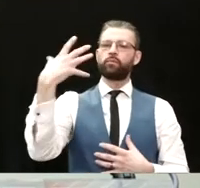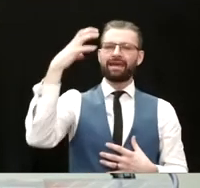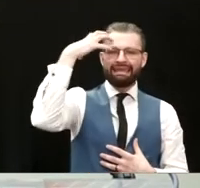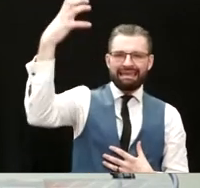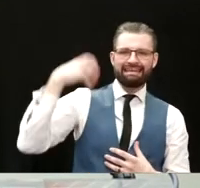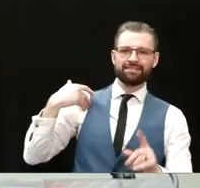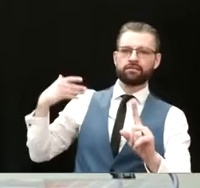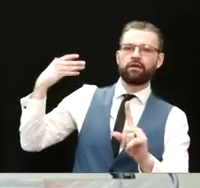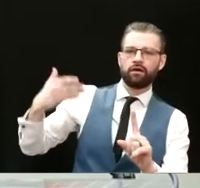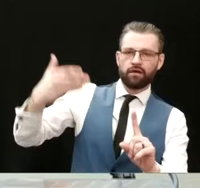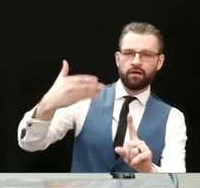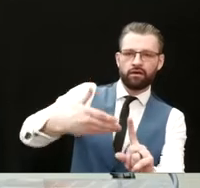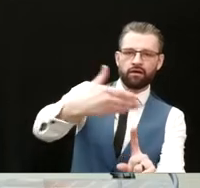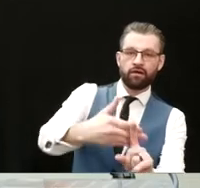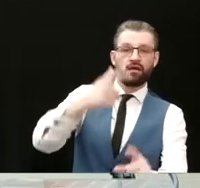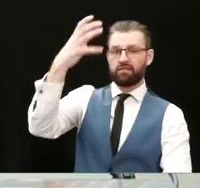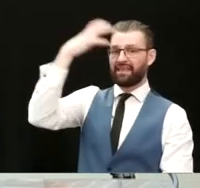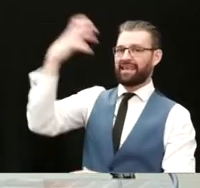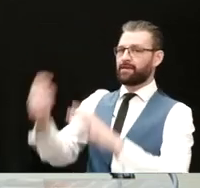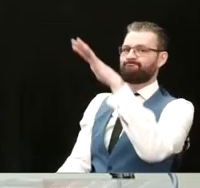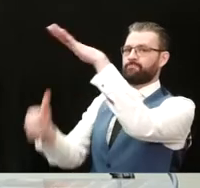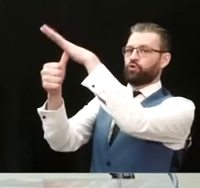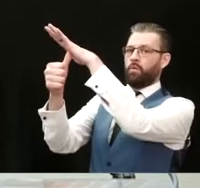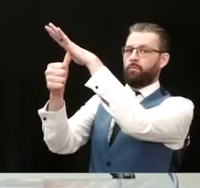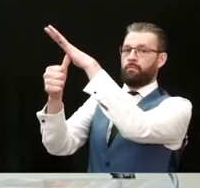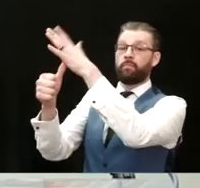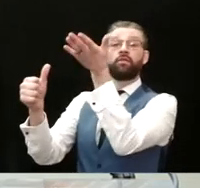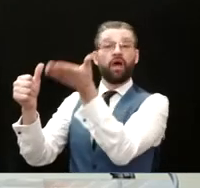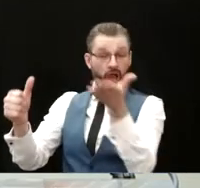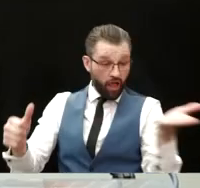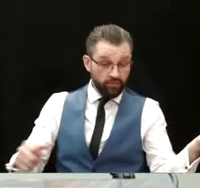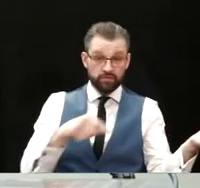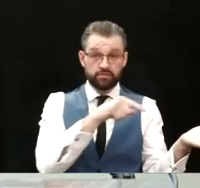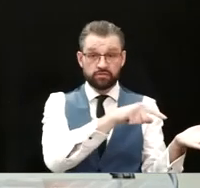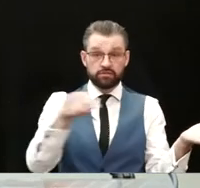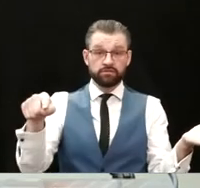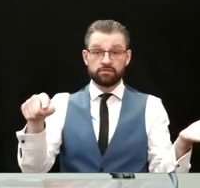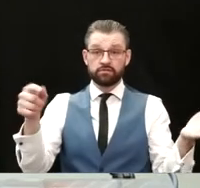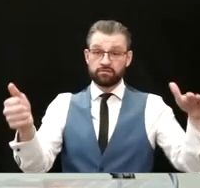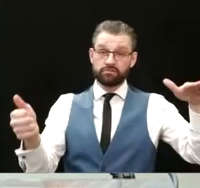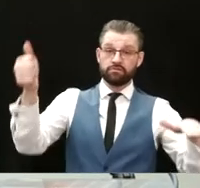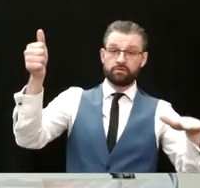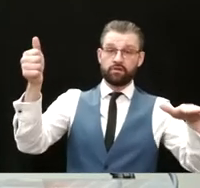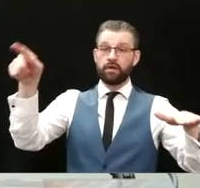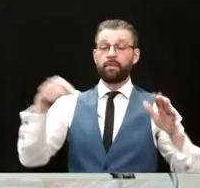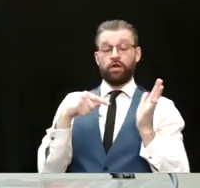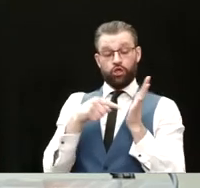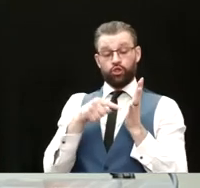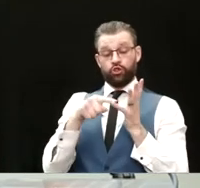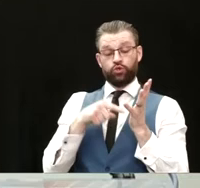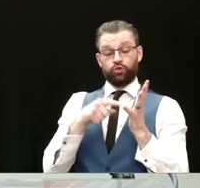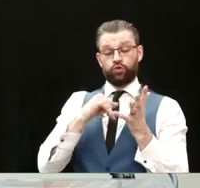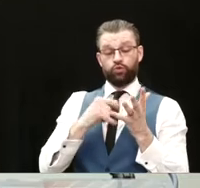kings. The king was supreme, but the rest of the population, Batutsi,